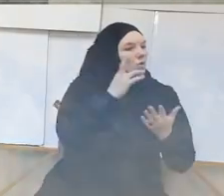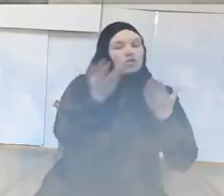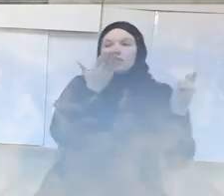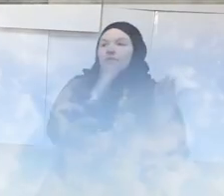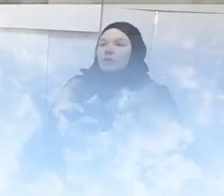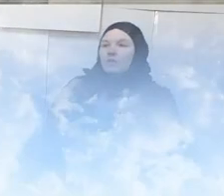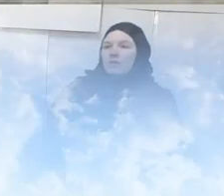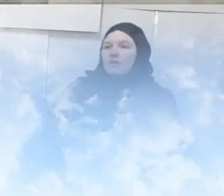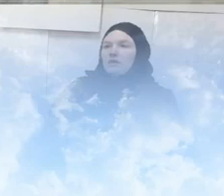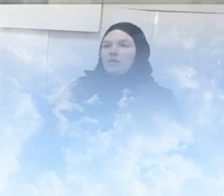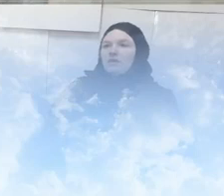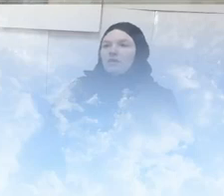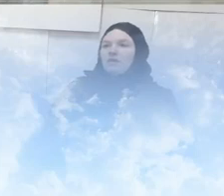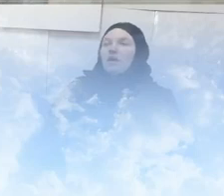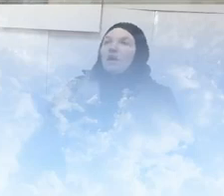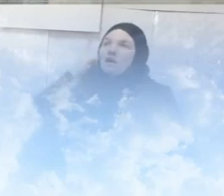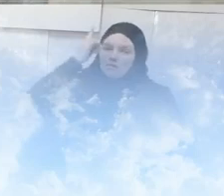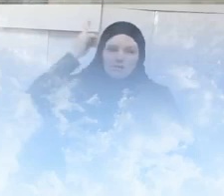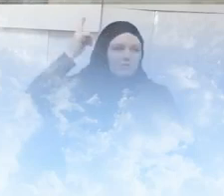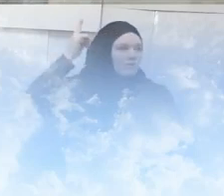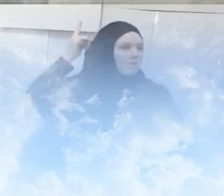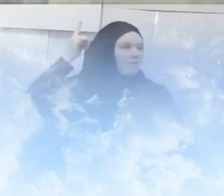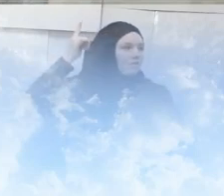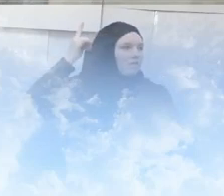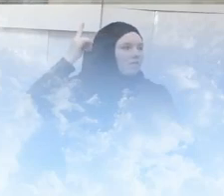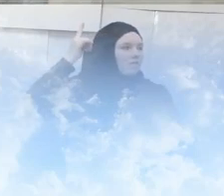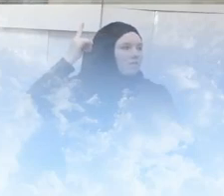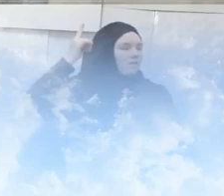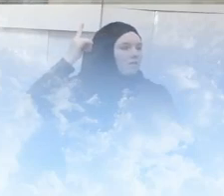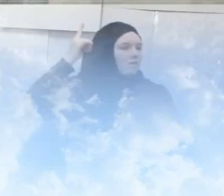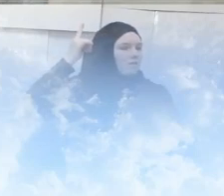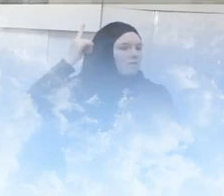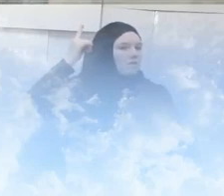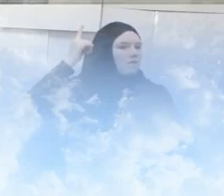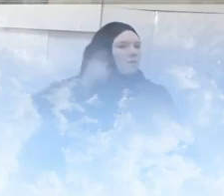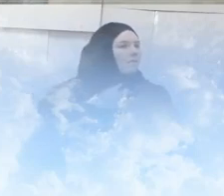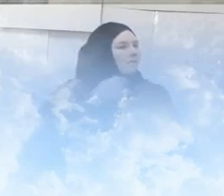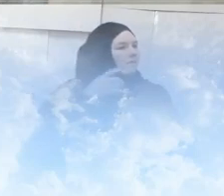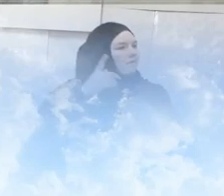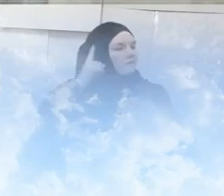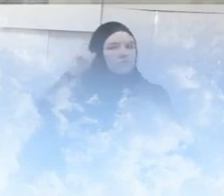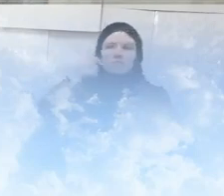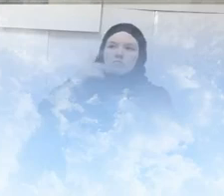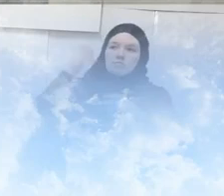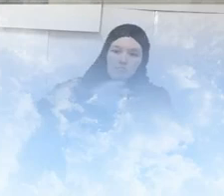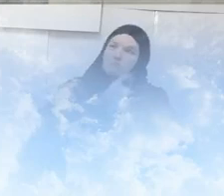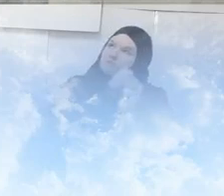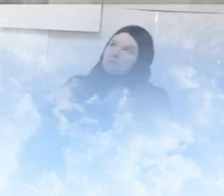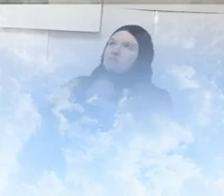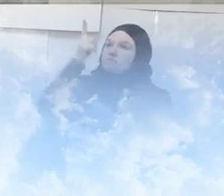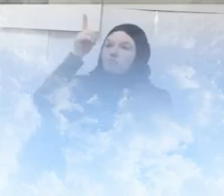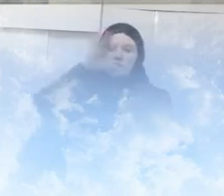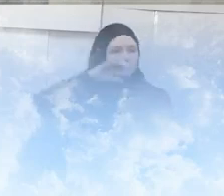community. Allah subhanahu wa ta'ala made the obedience to Allah unconditional.